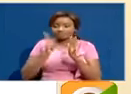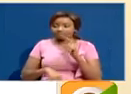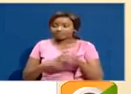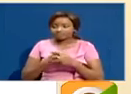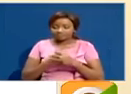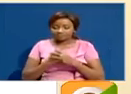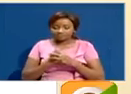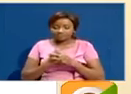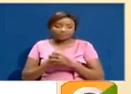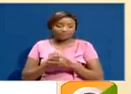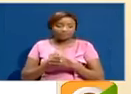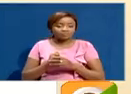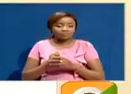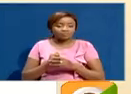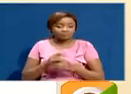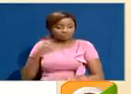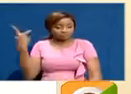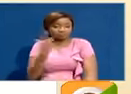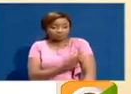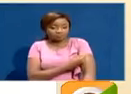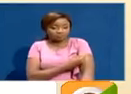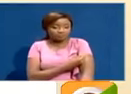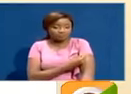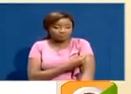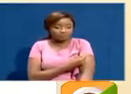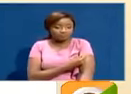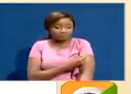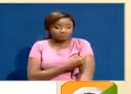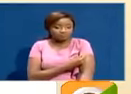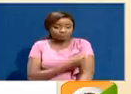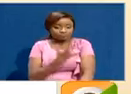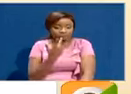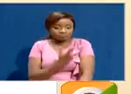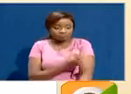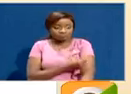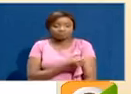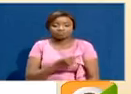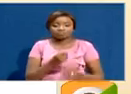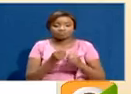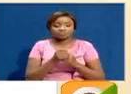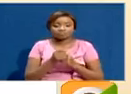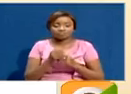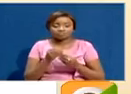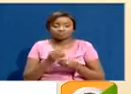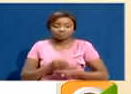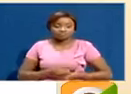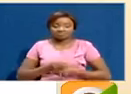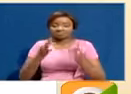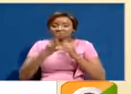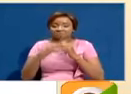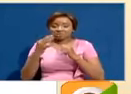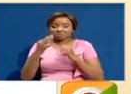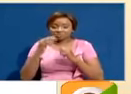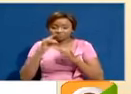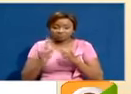the vaccinating posts in the end, which will be almost 8,000 vaccination posts, almost half